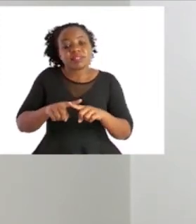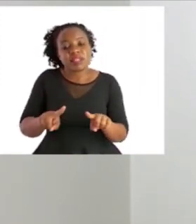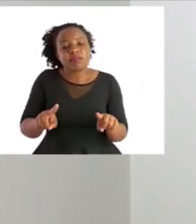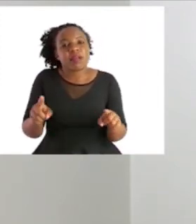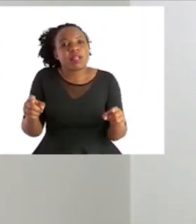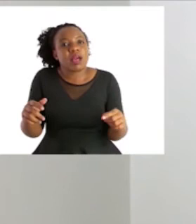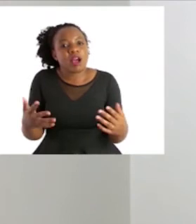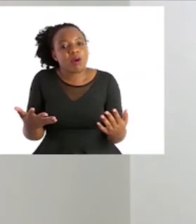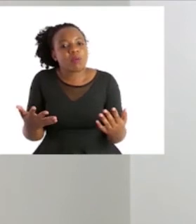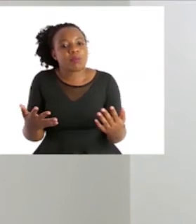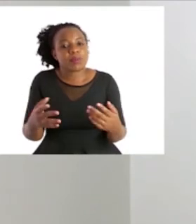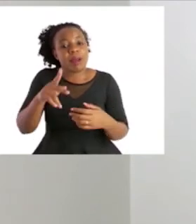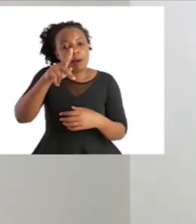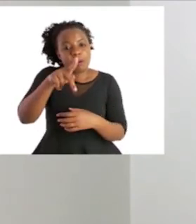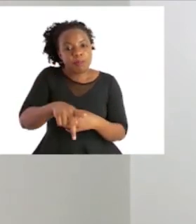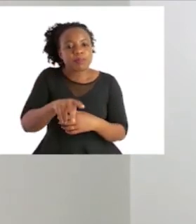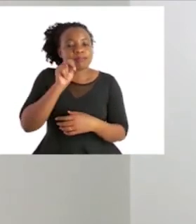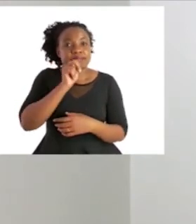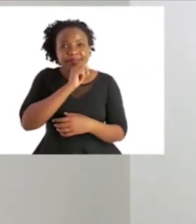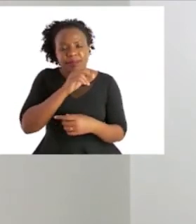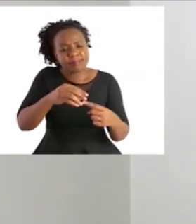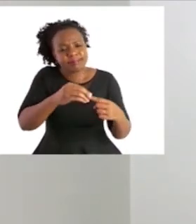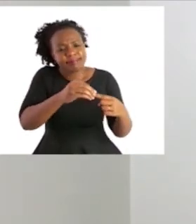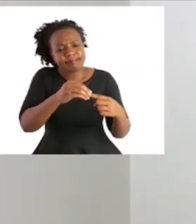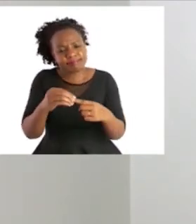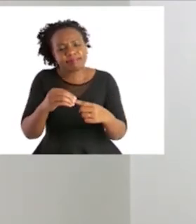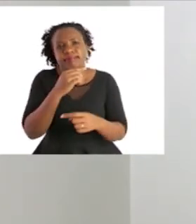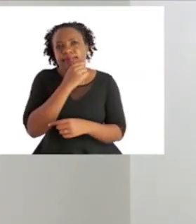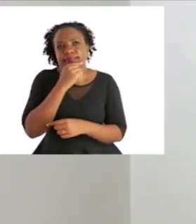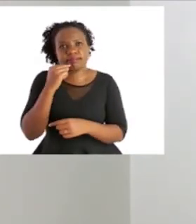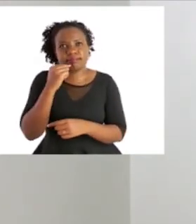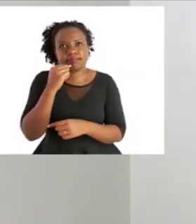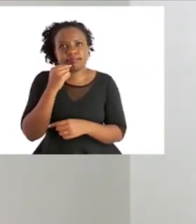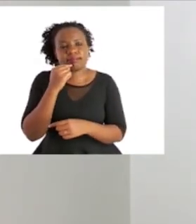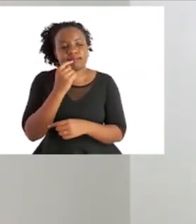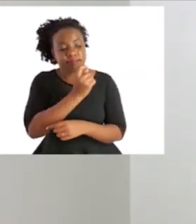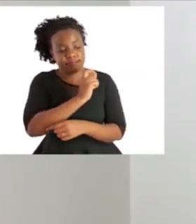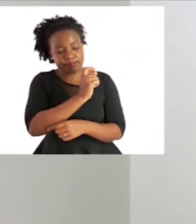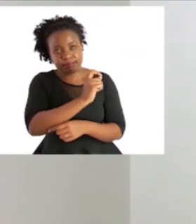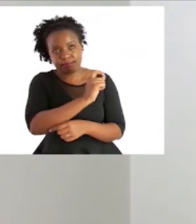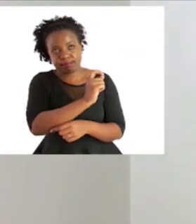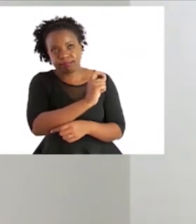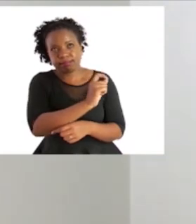is proper nouns are specific names. Let me write this on the board.